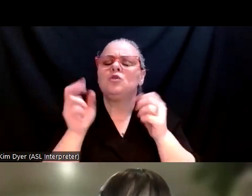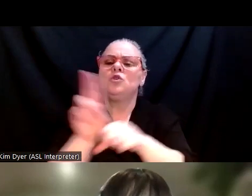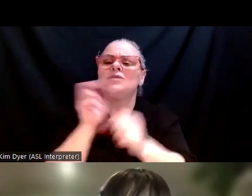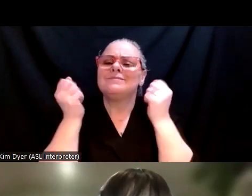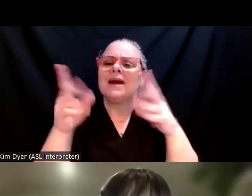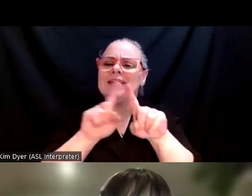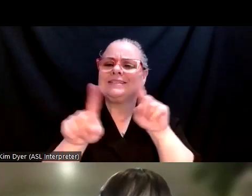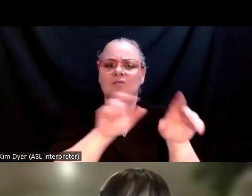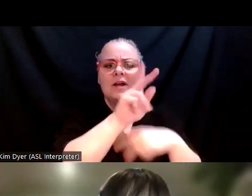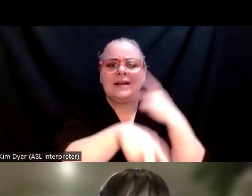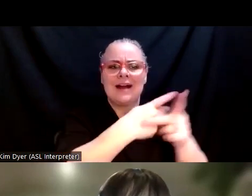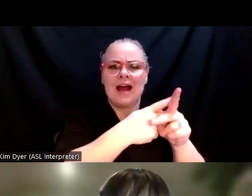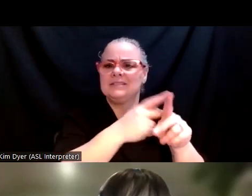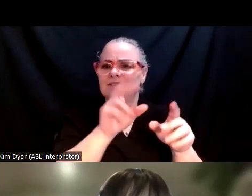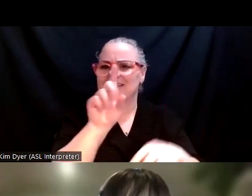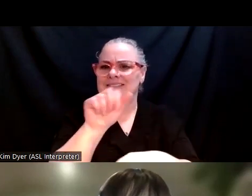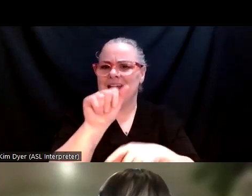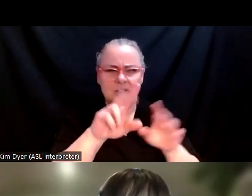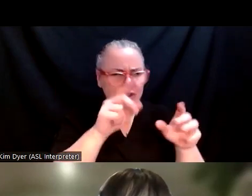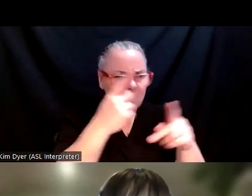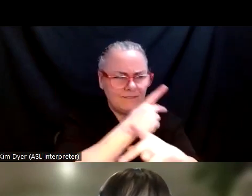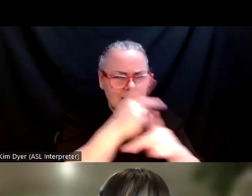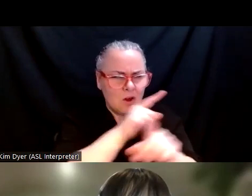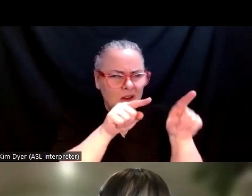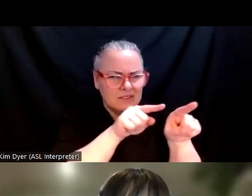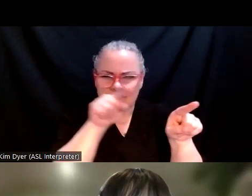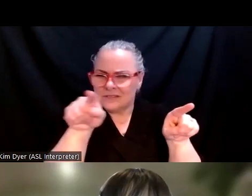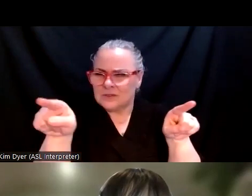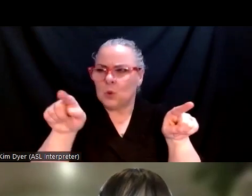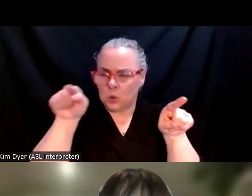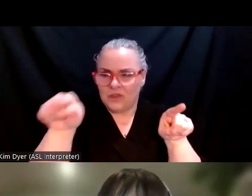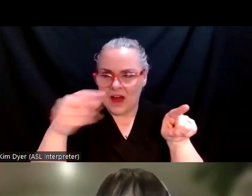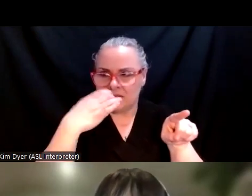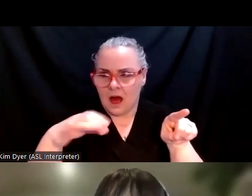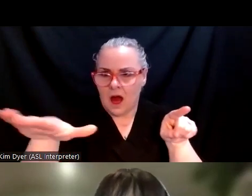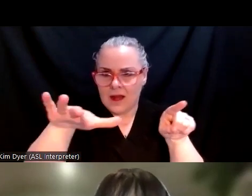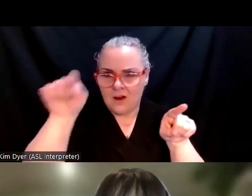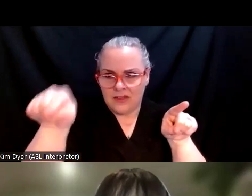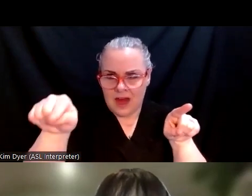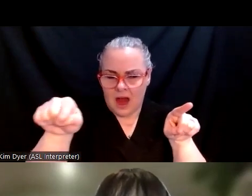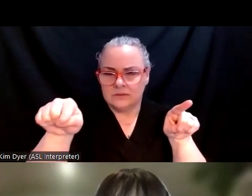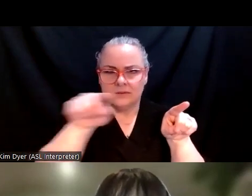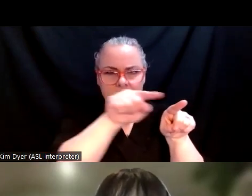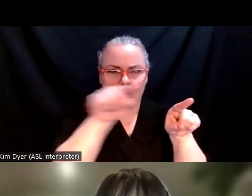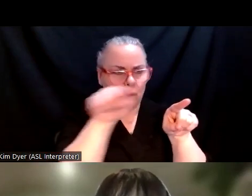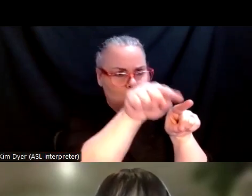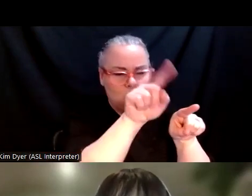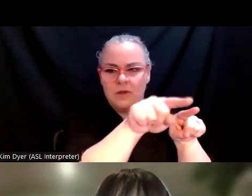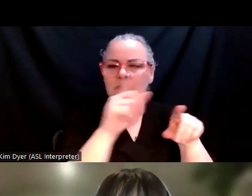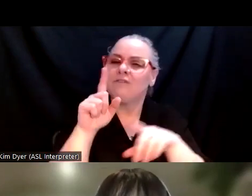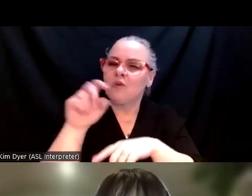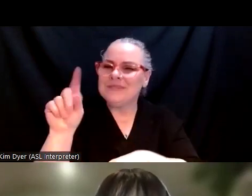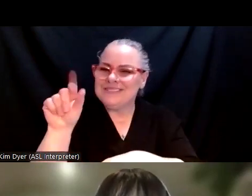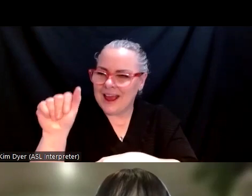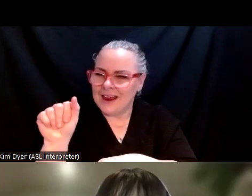to help triangulate some of these areas that might be hotspots that might deviate slightly from just